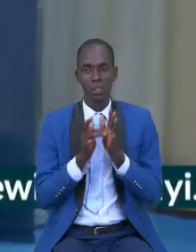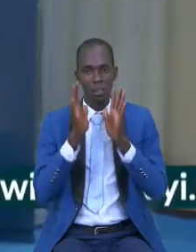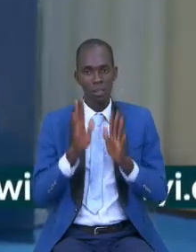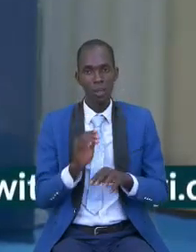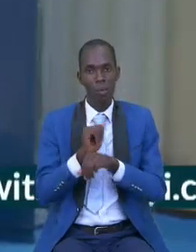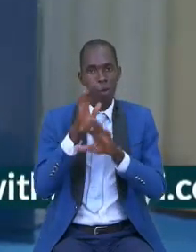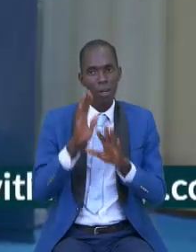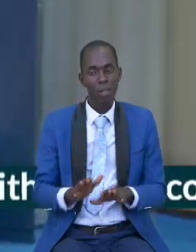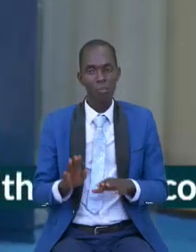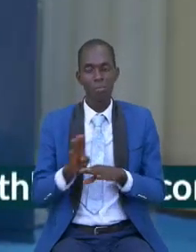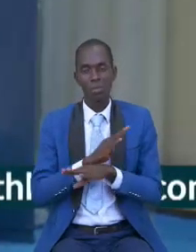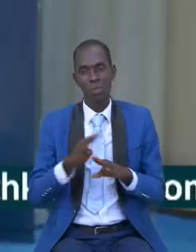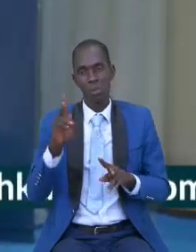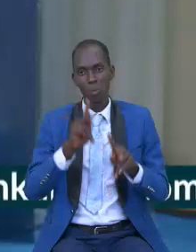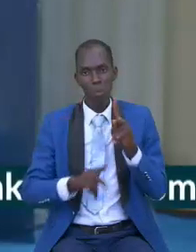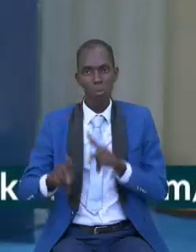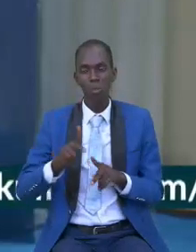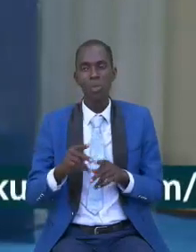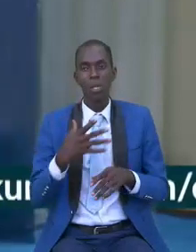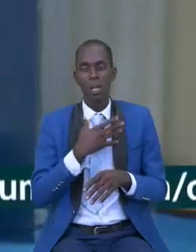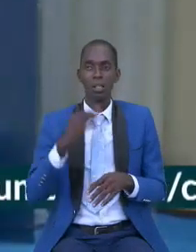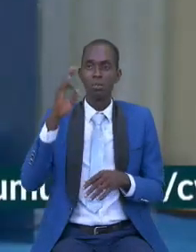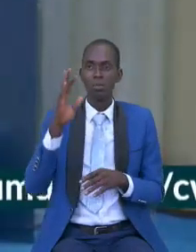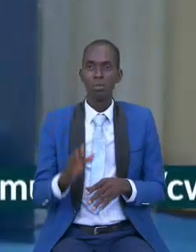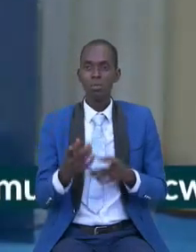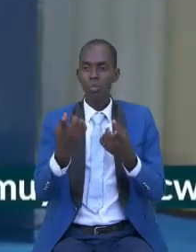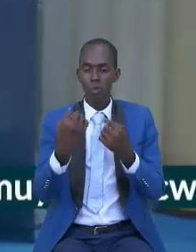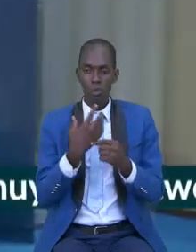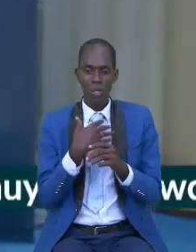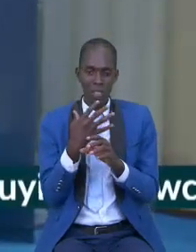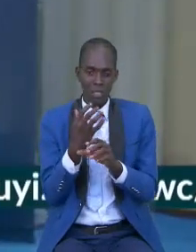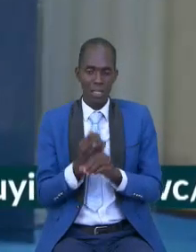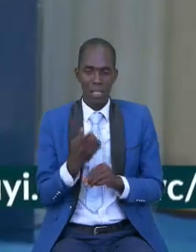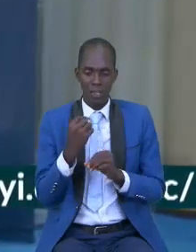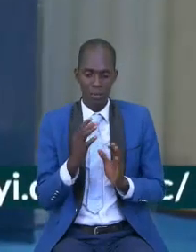and women. Come and get the strategies, the method, and the